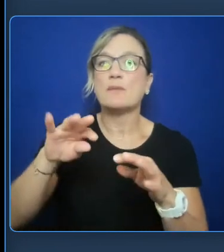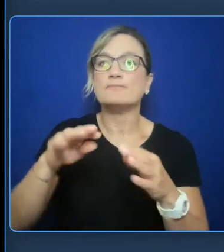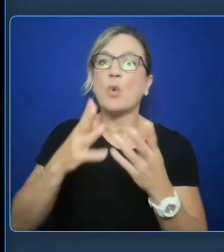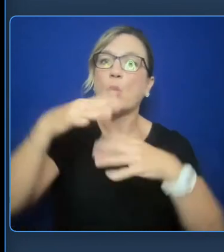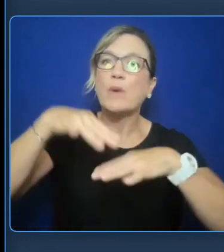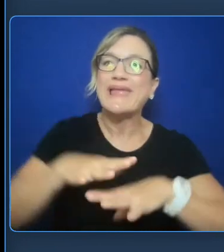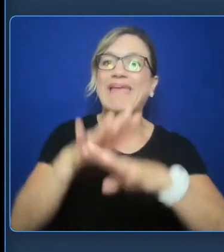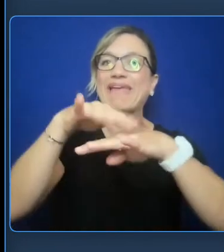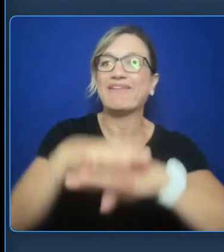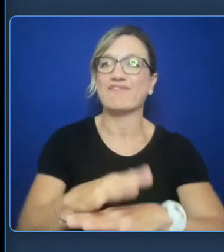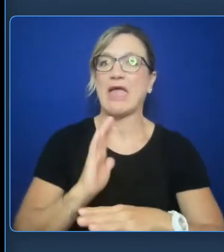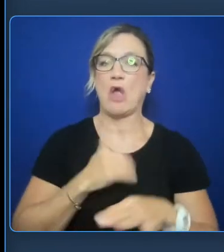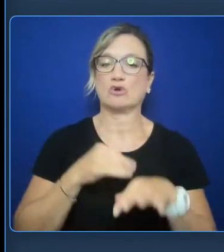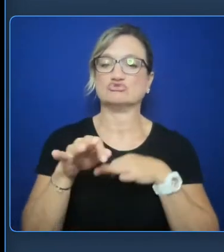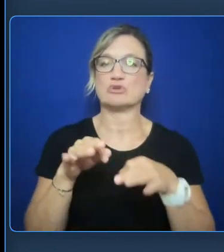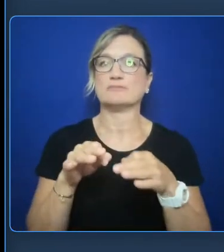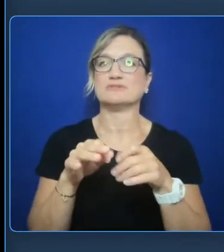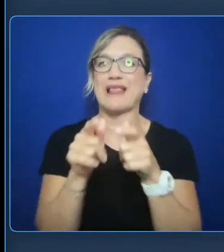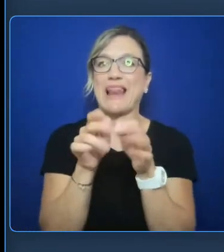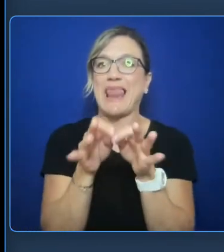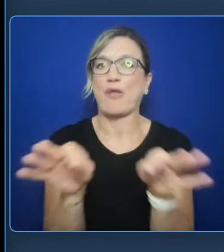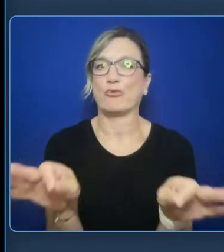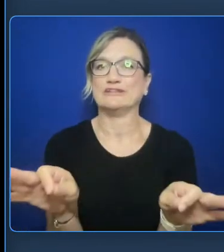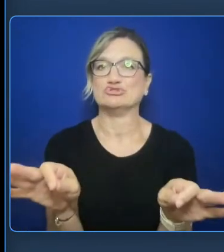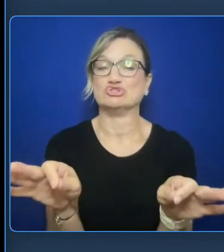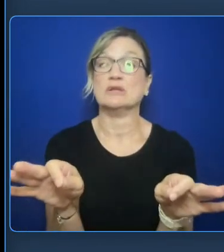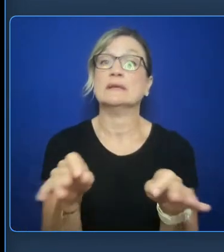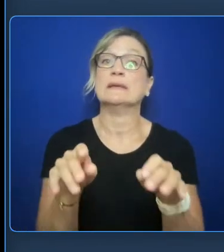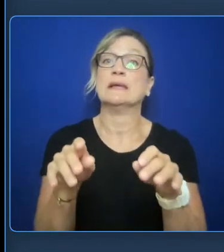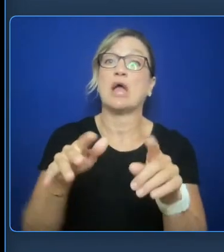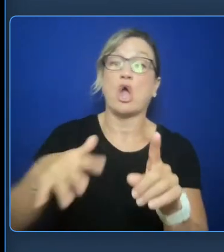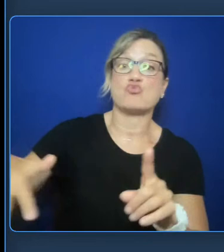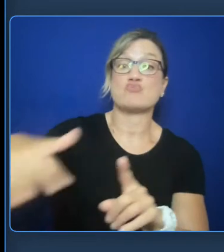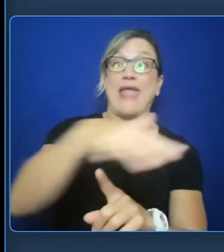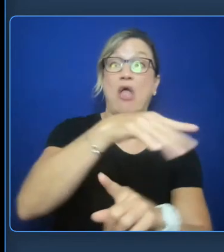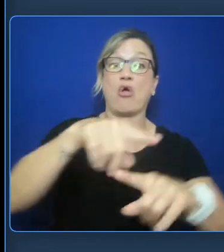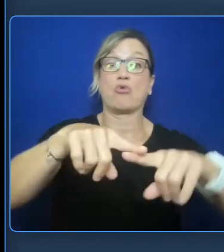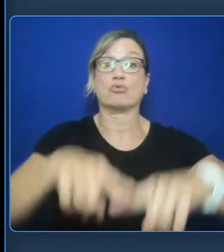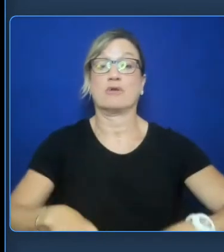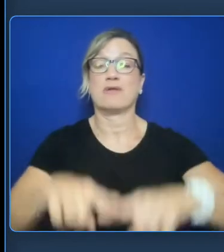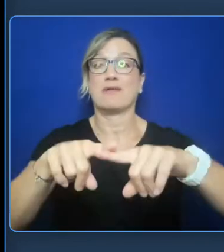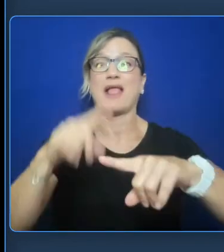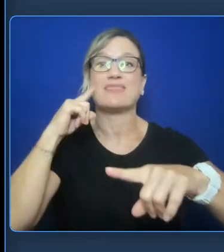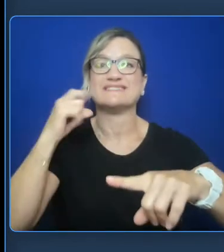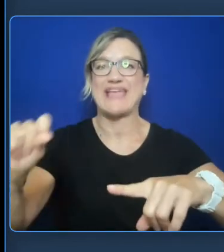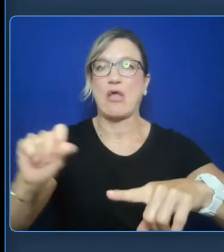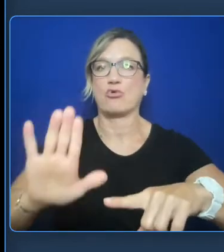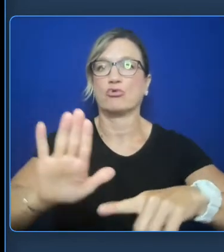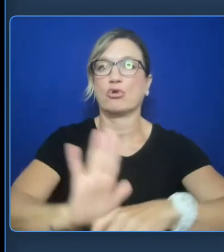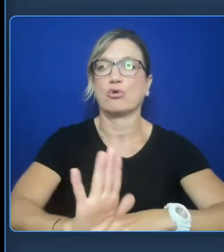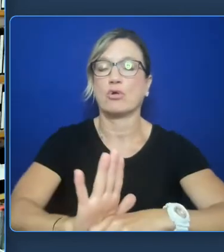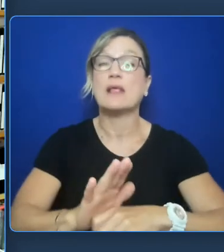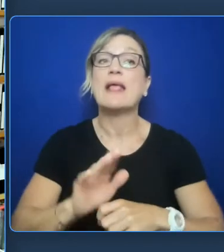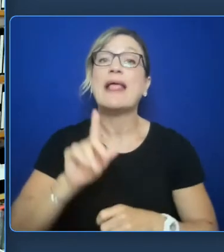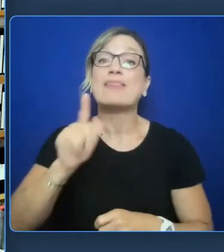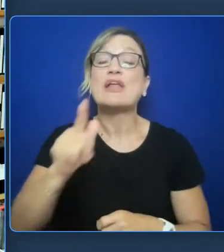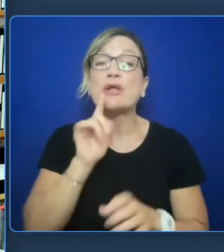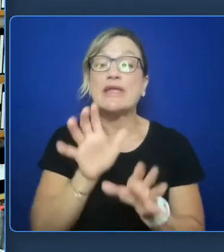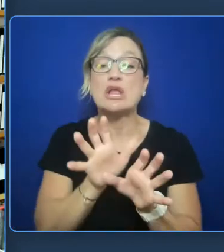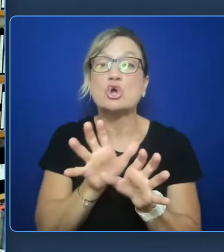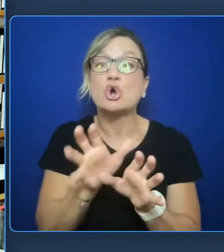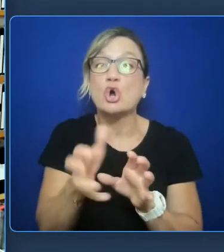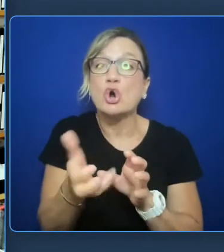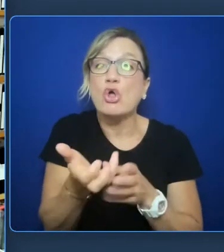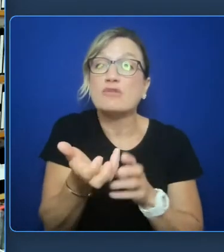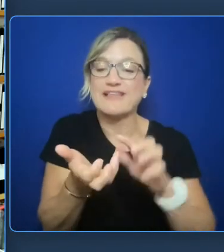the descriptive language around a film's sound elements. Then later, he curls his fingers around the chick